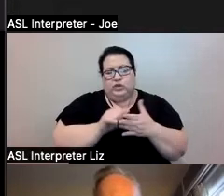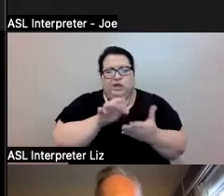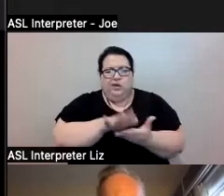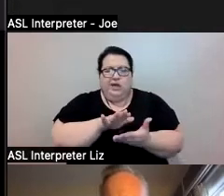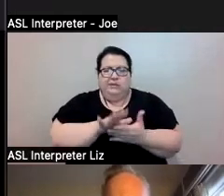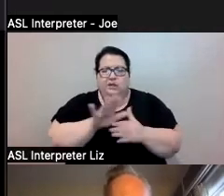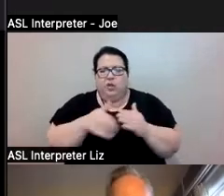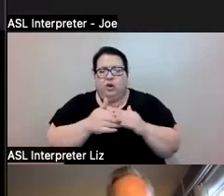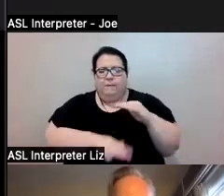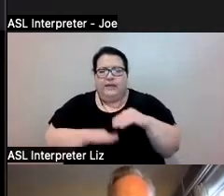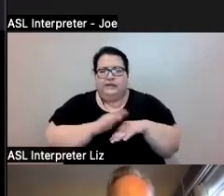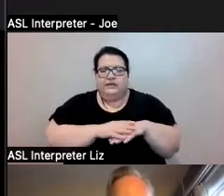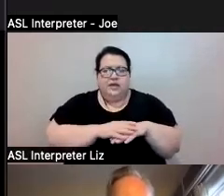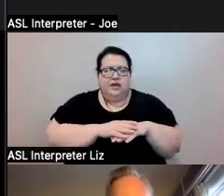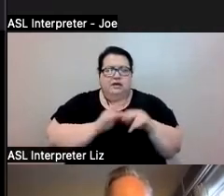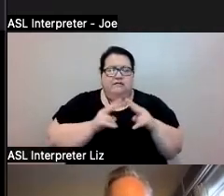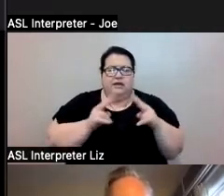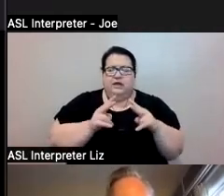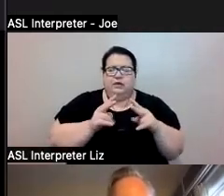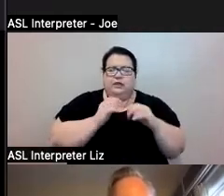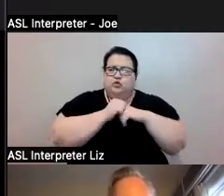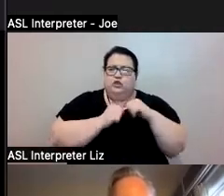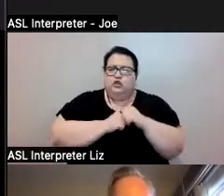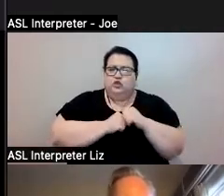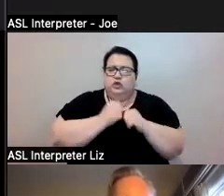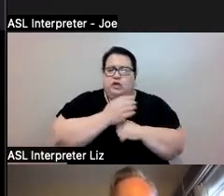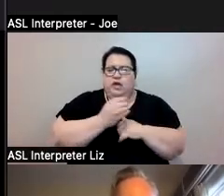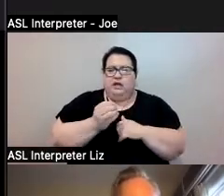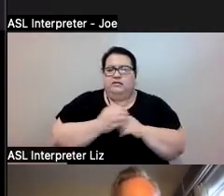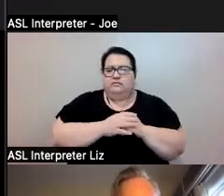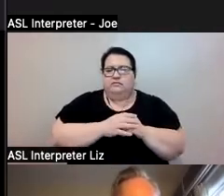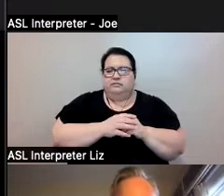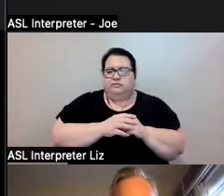all based on very structured and